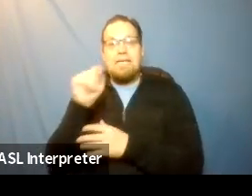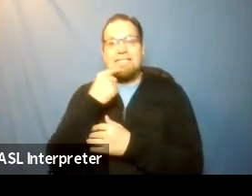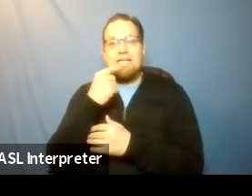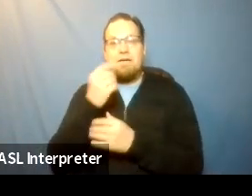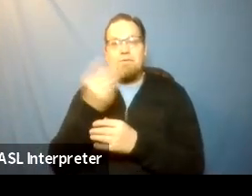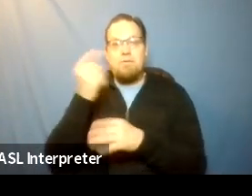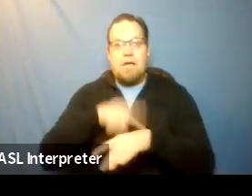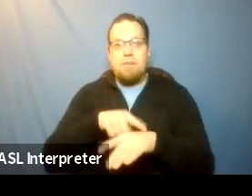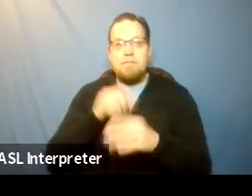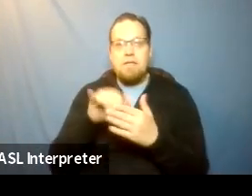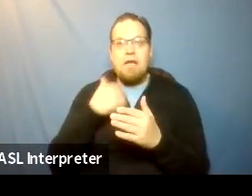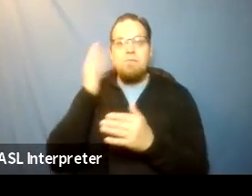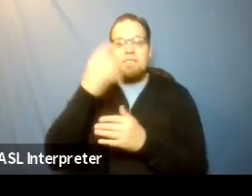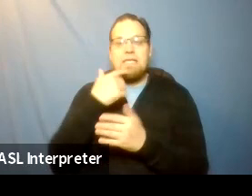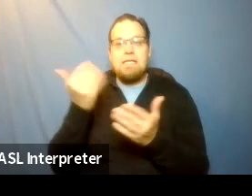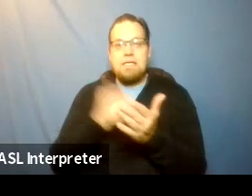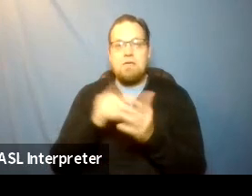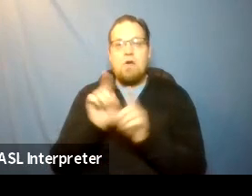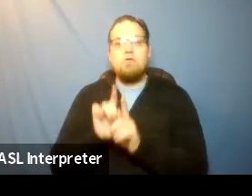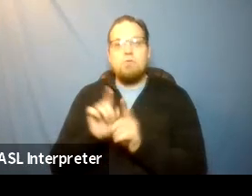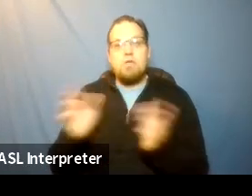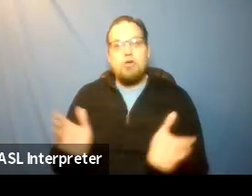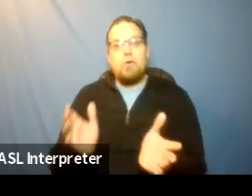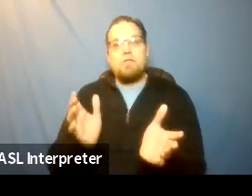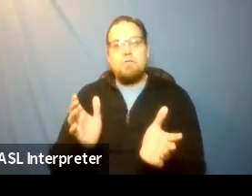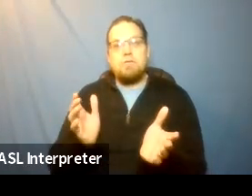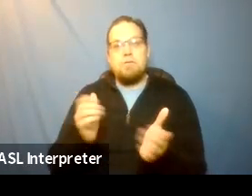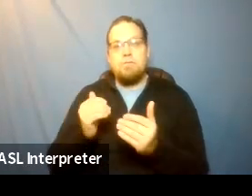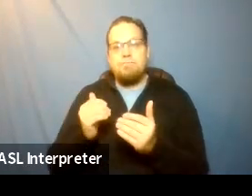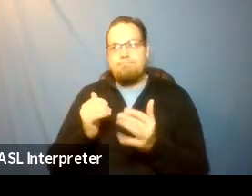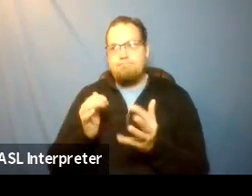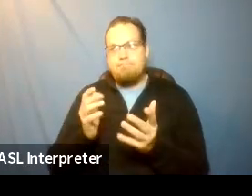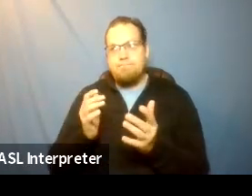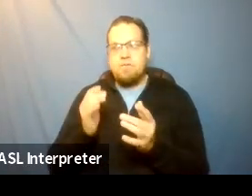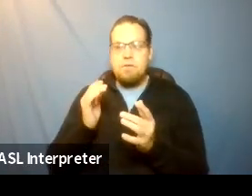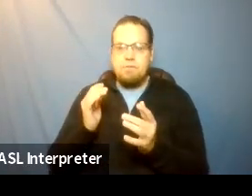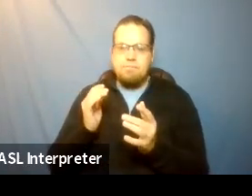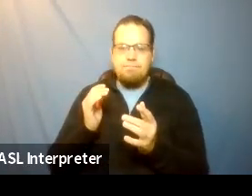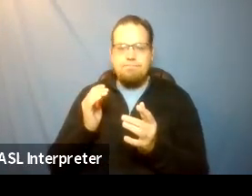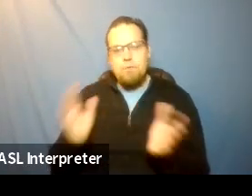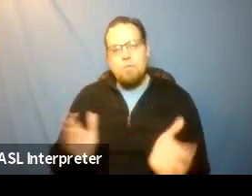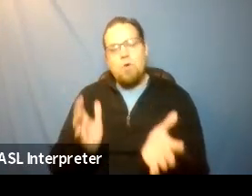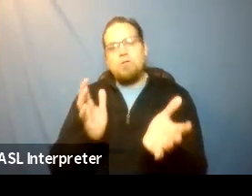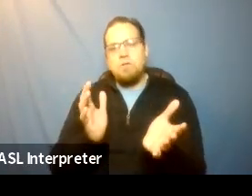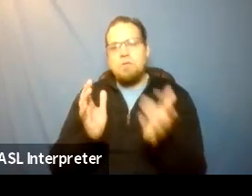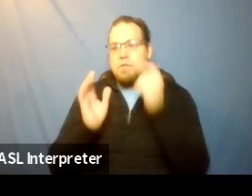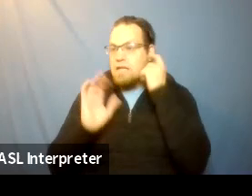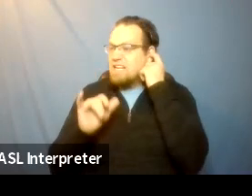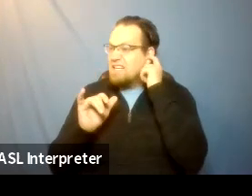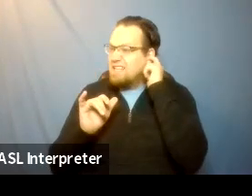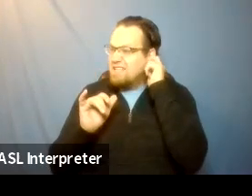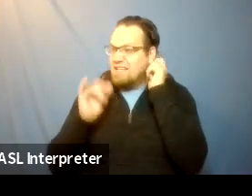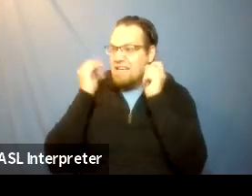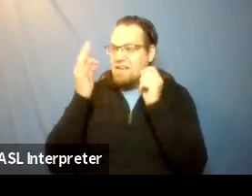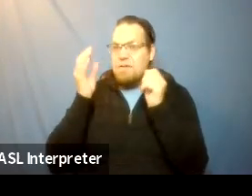mention here is it's also encouraged, recommended, or not recommended, but encouraged that if it's feasible to